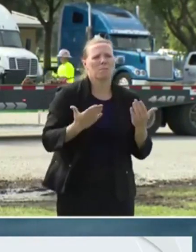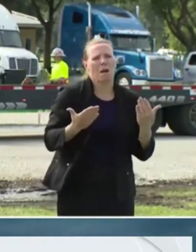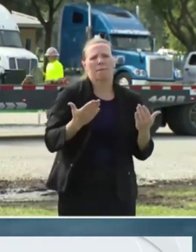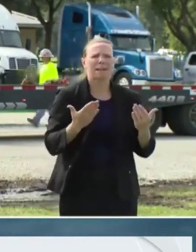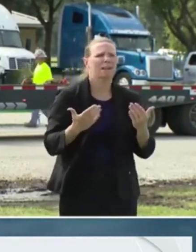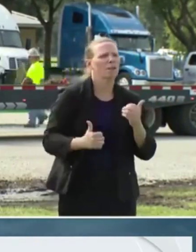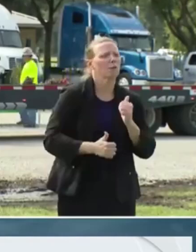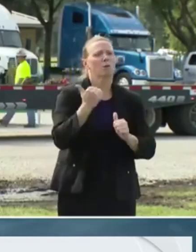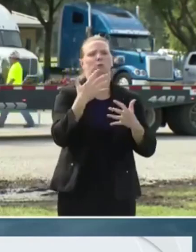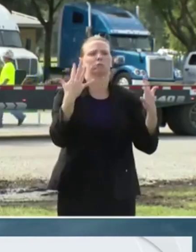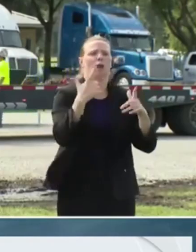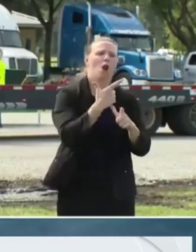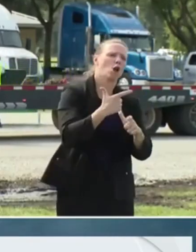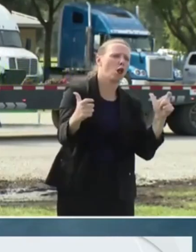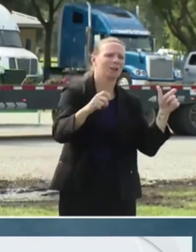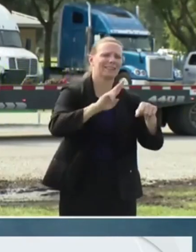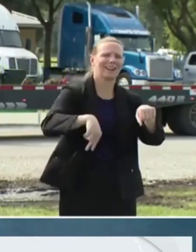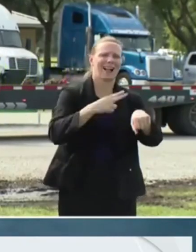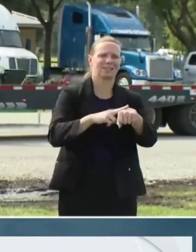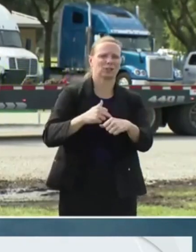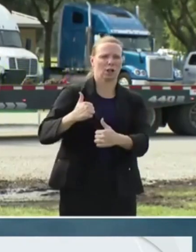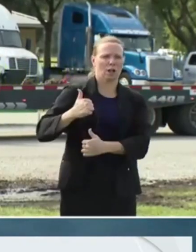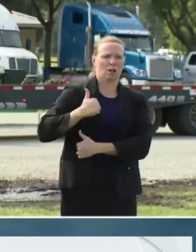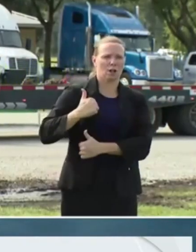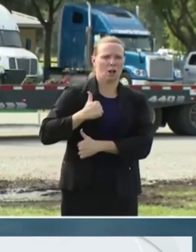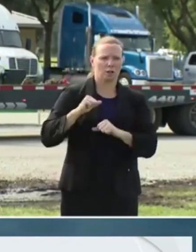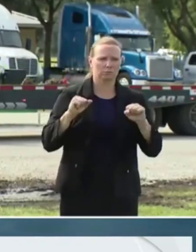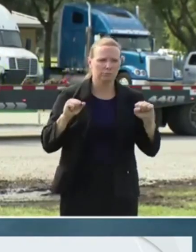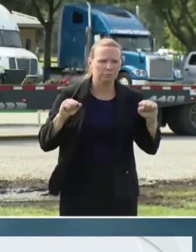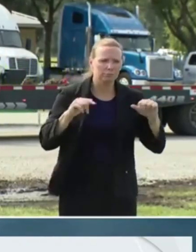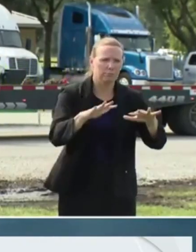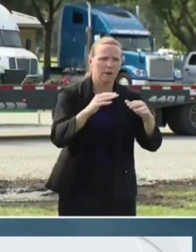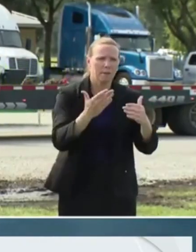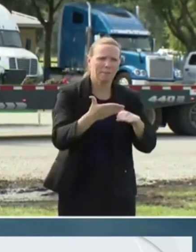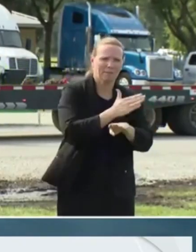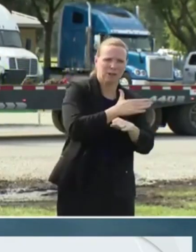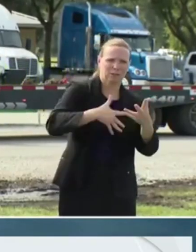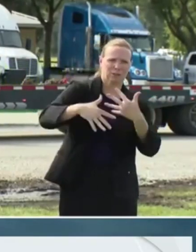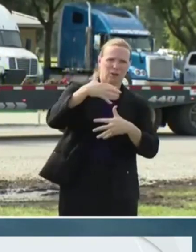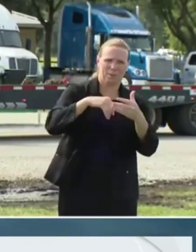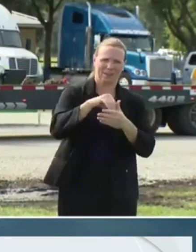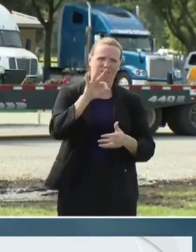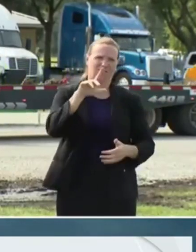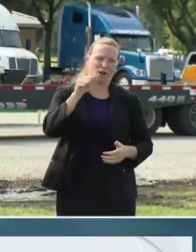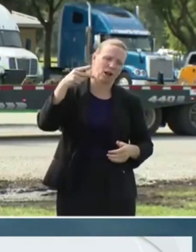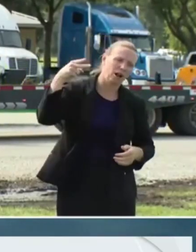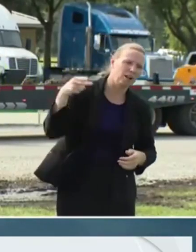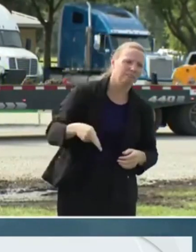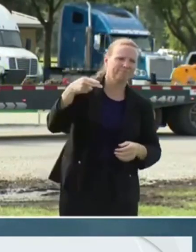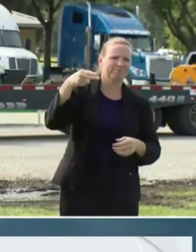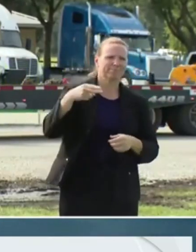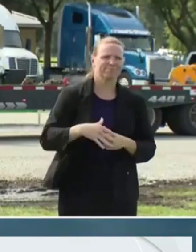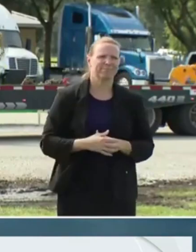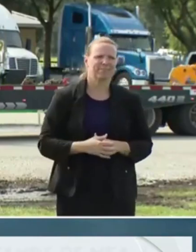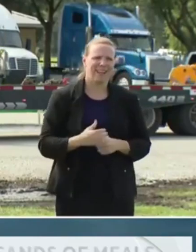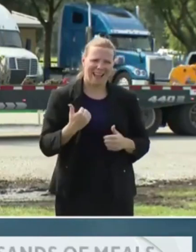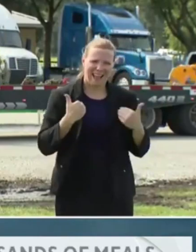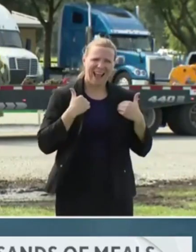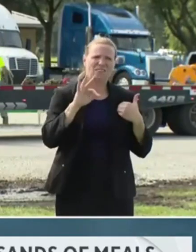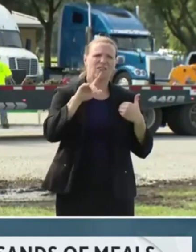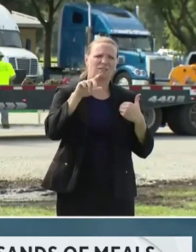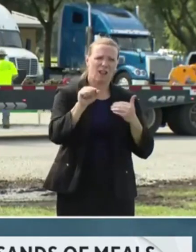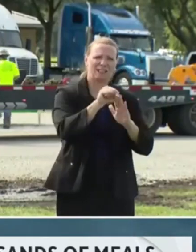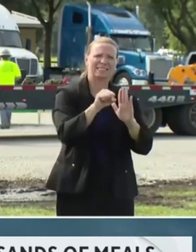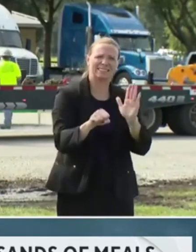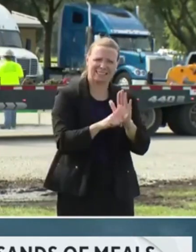Guard mobilization in advance of a storm in Florida history. We also have the Florida State Guard, 10